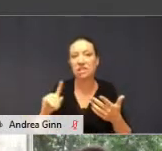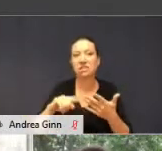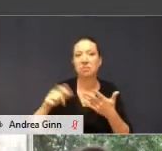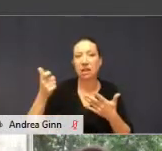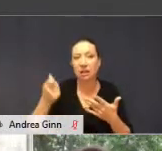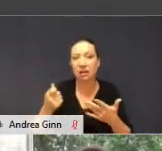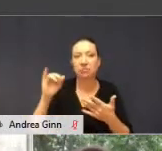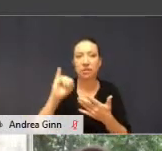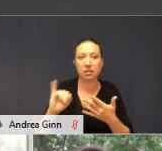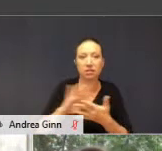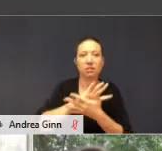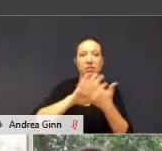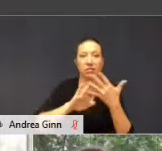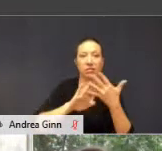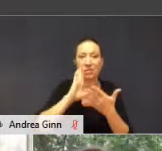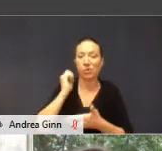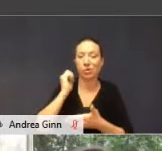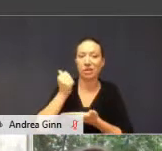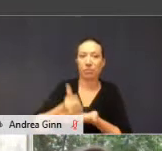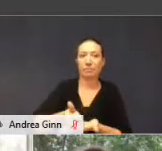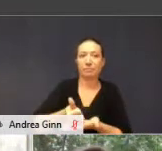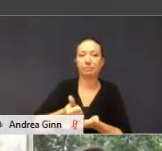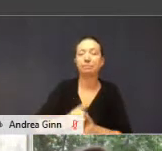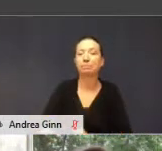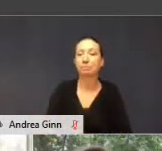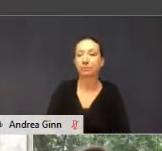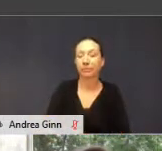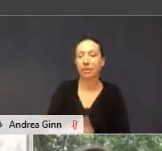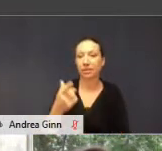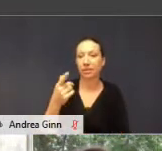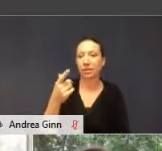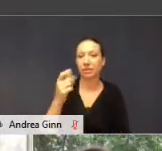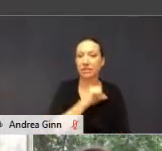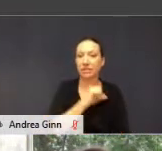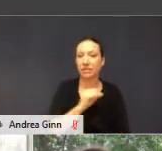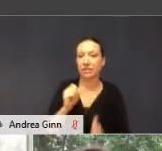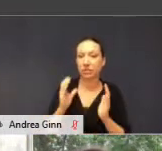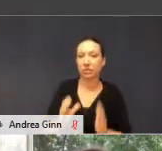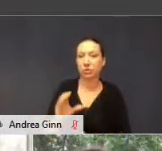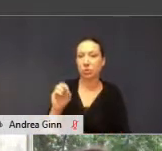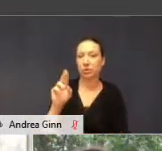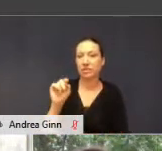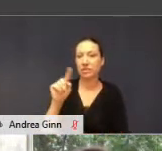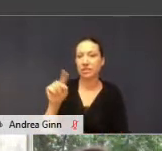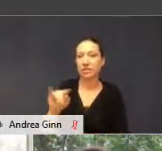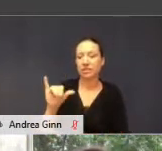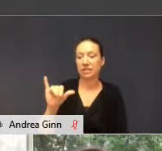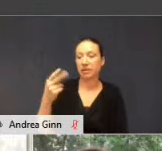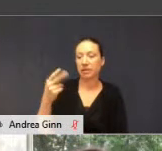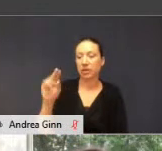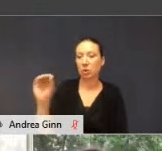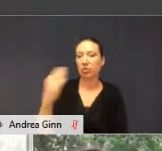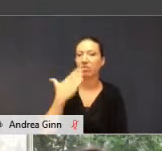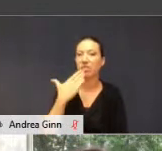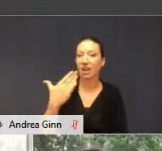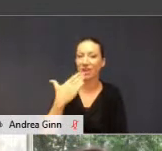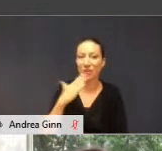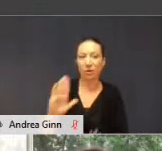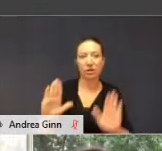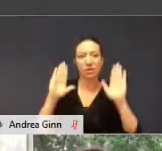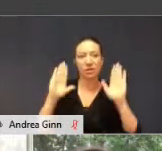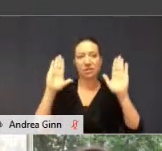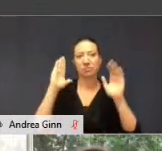also. Well, very good. Thank you all for the presentation. Terrific information. I'm sorry we're cutting things